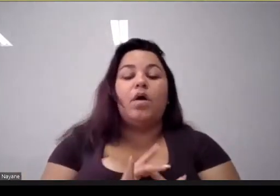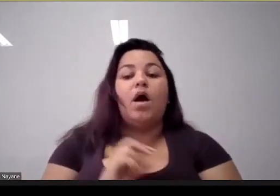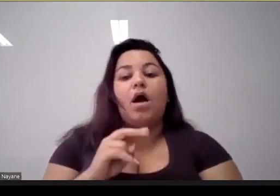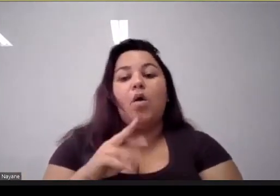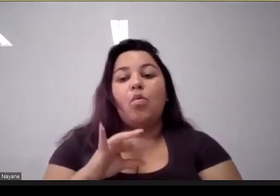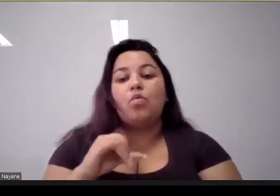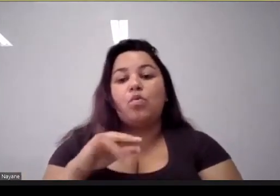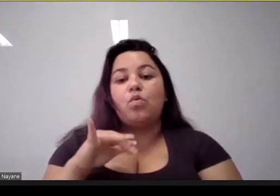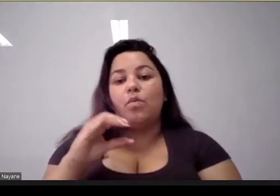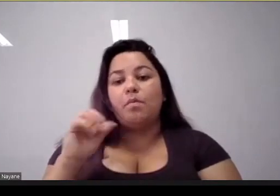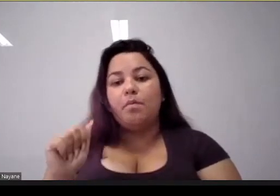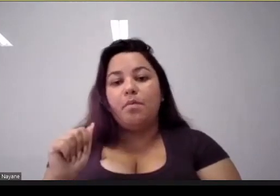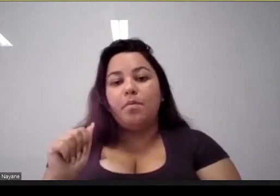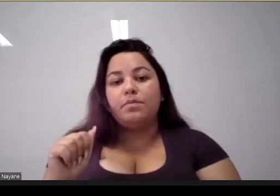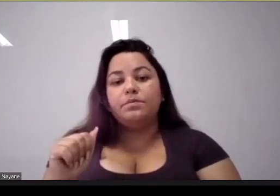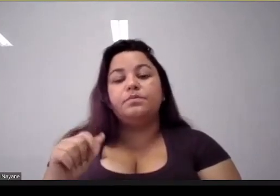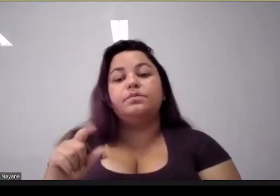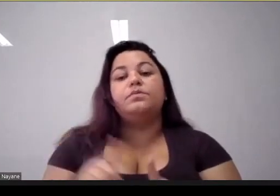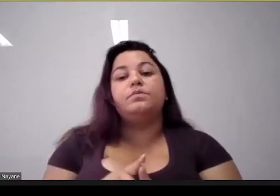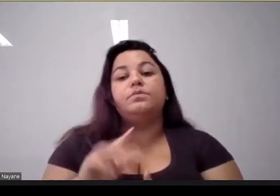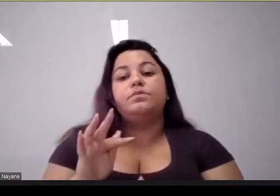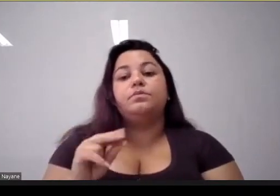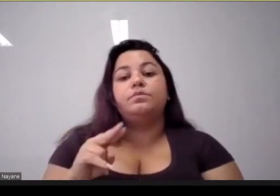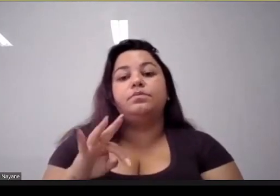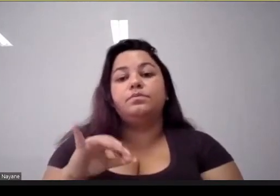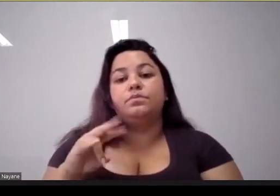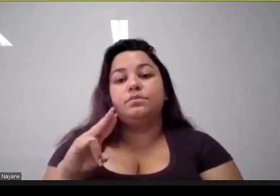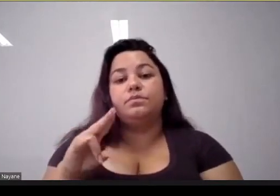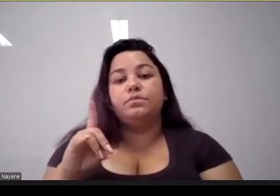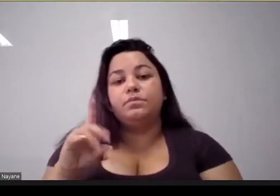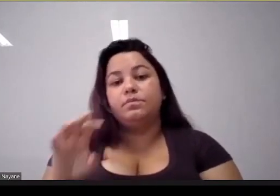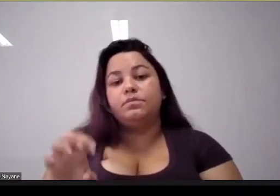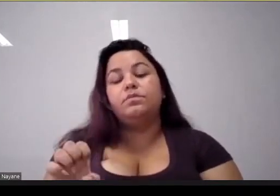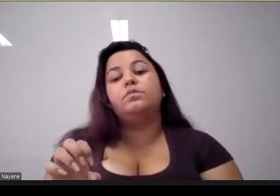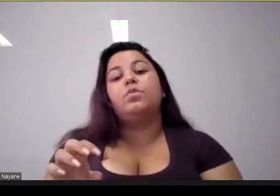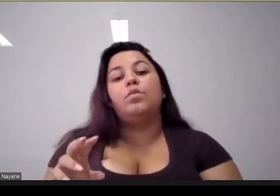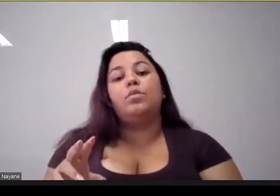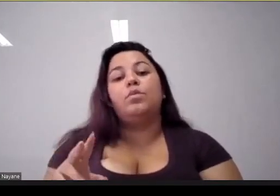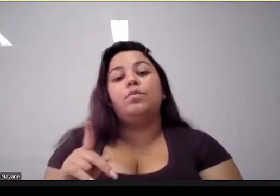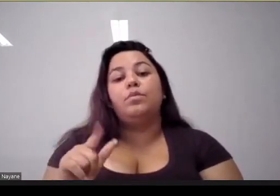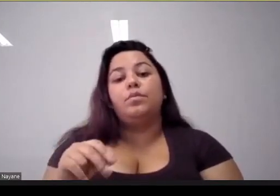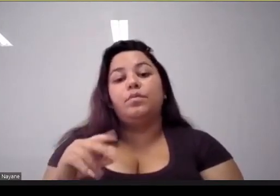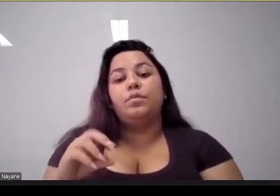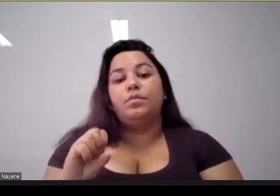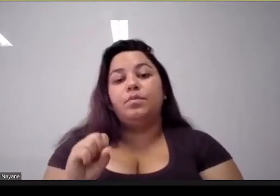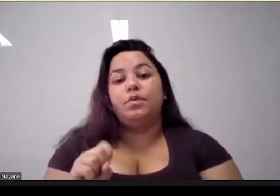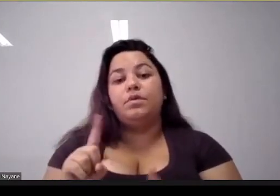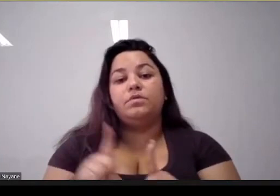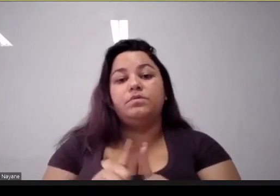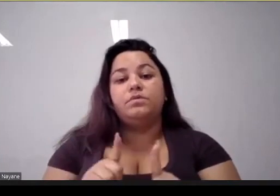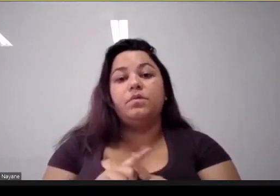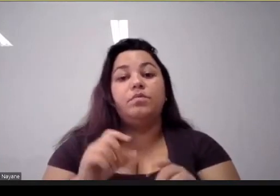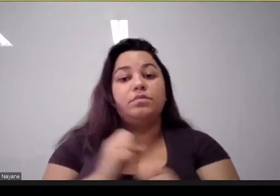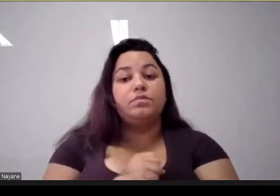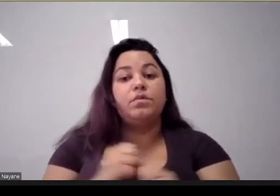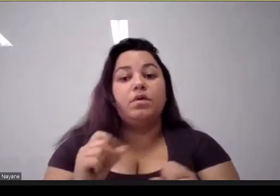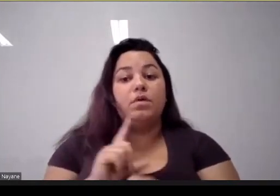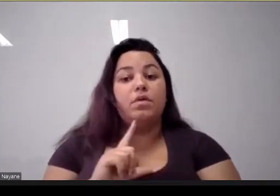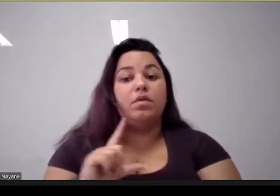the automatic subscription of the citizens to these different